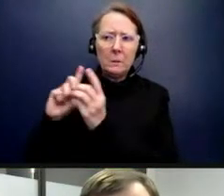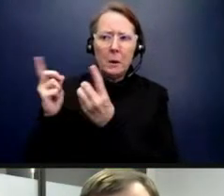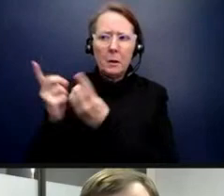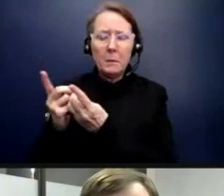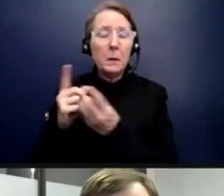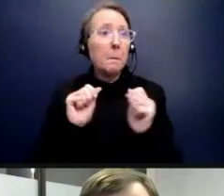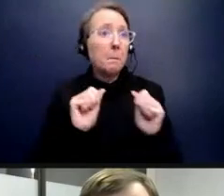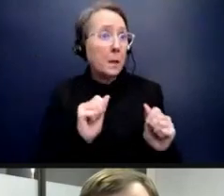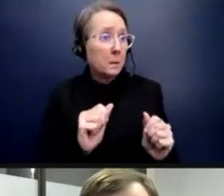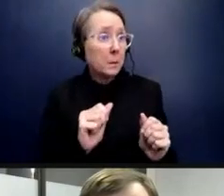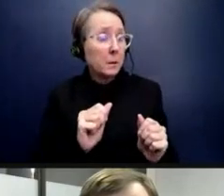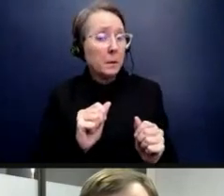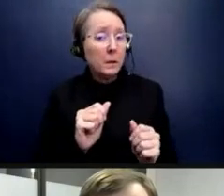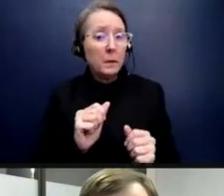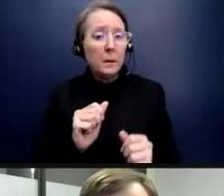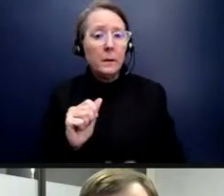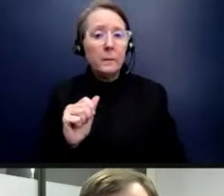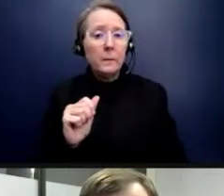I want to follow it up.